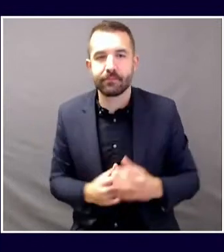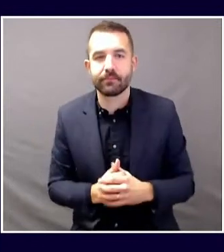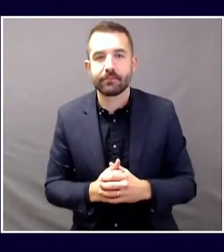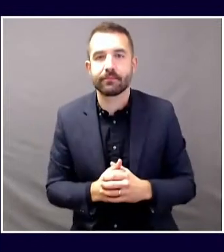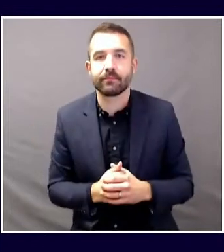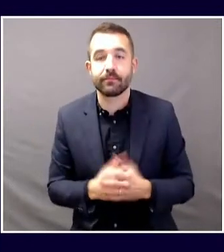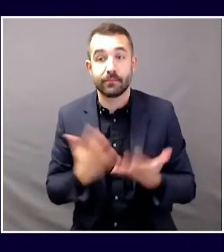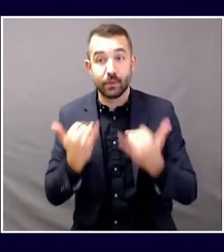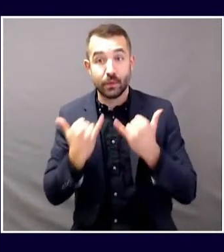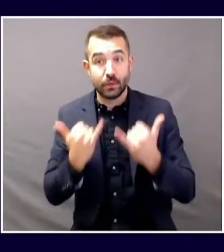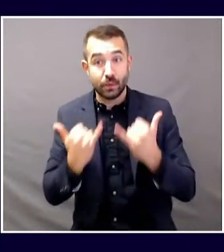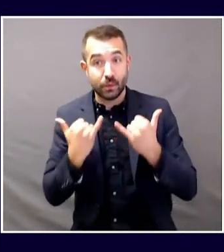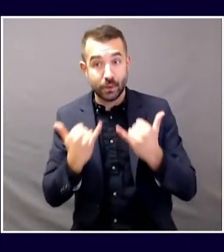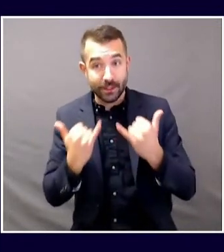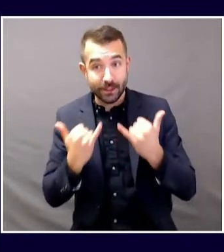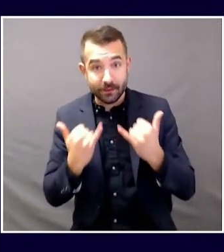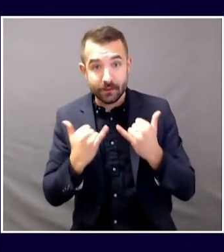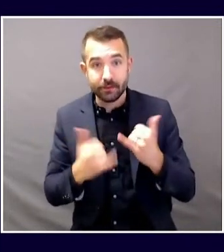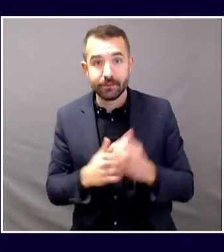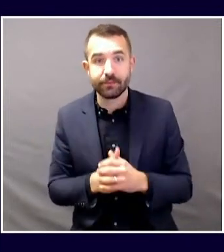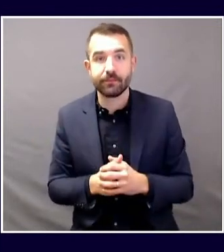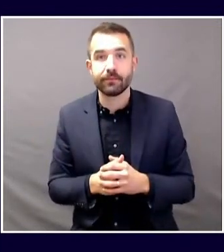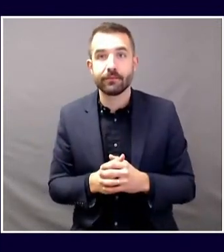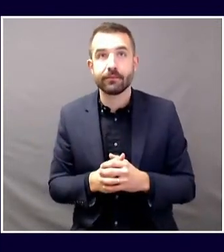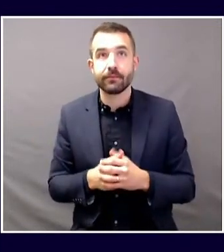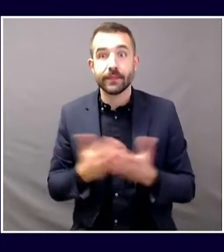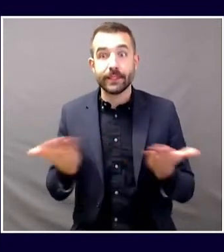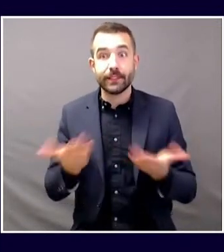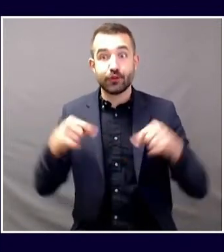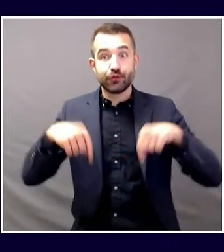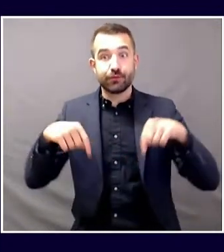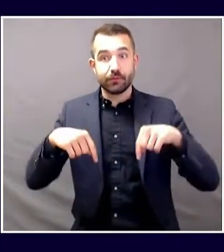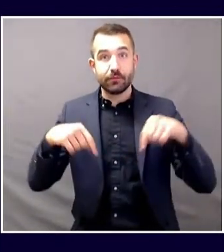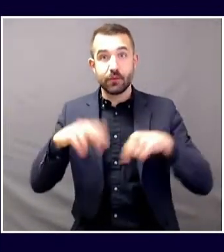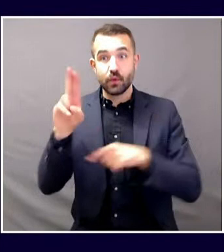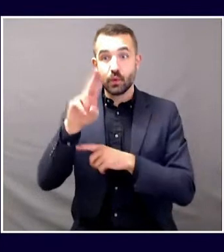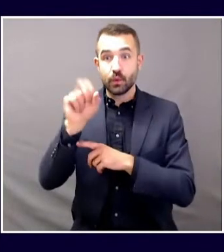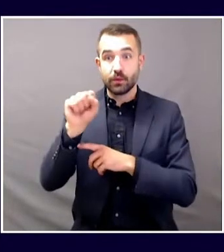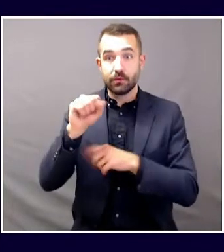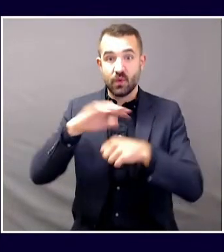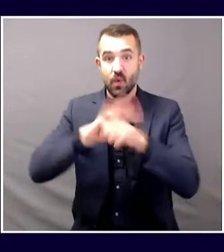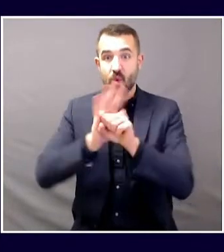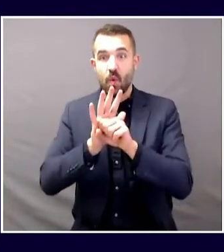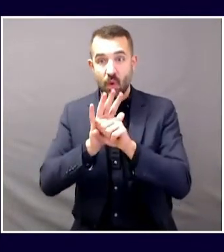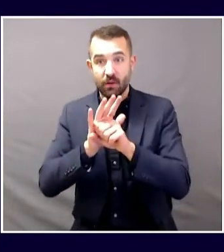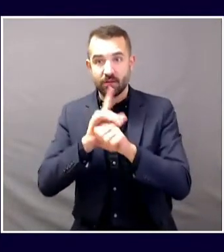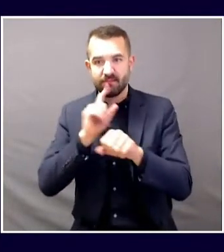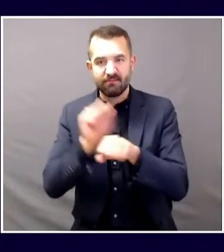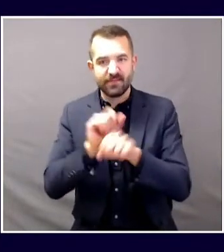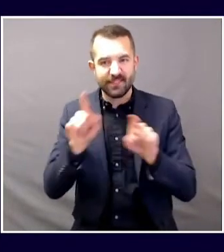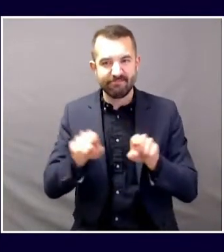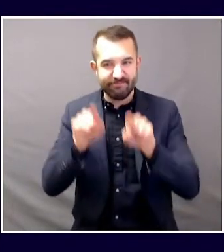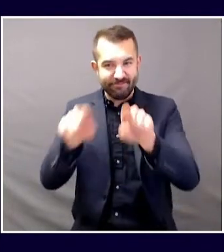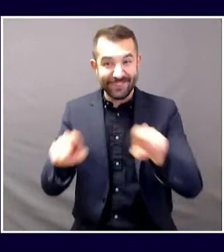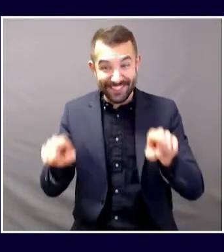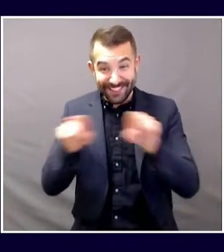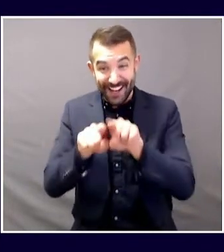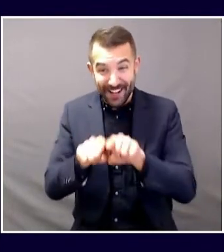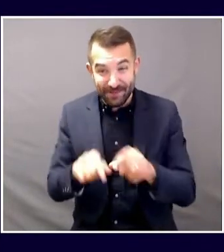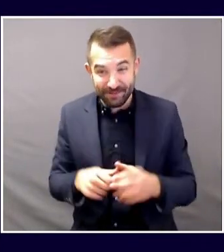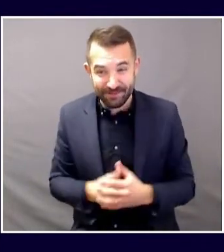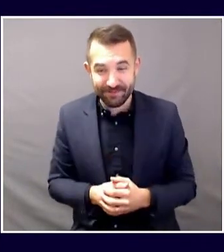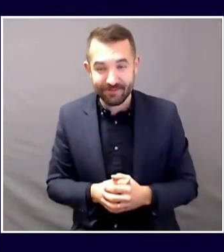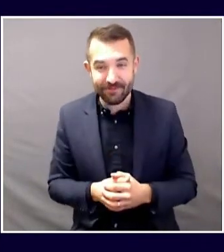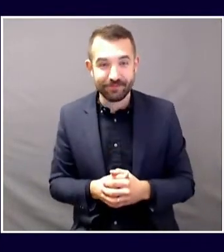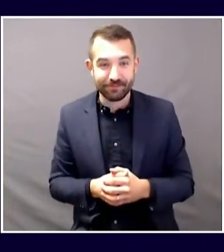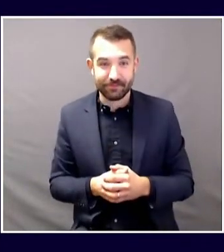now, we're in a similar position with respect to COVID. The fundamentals of the pandemic in